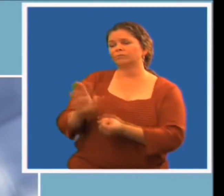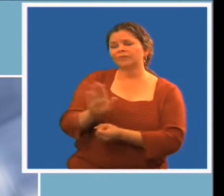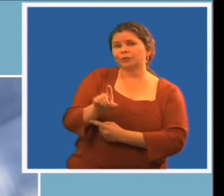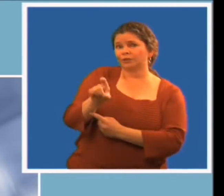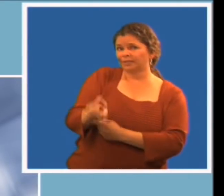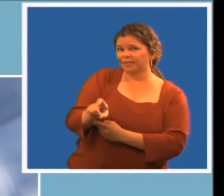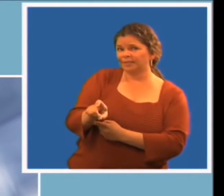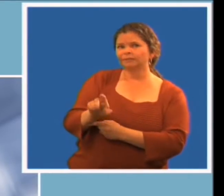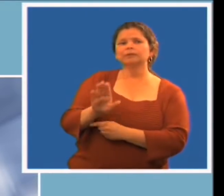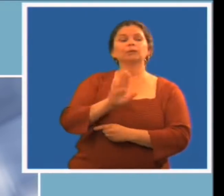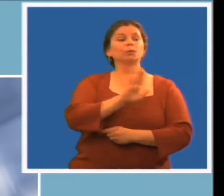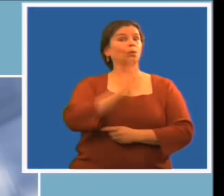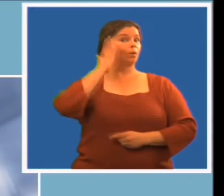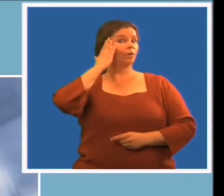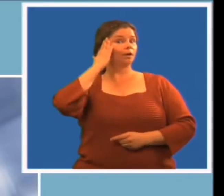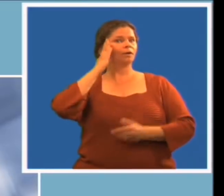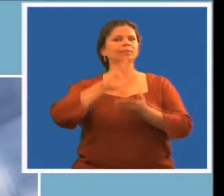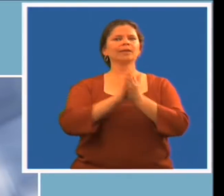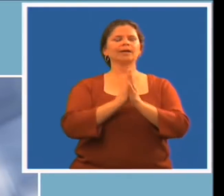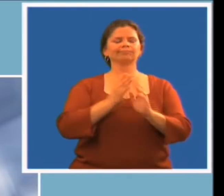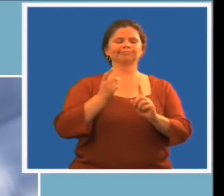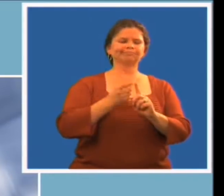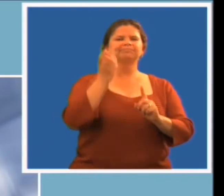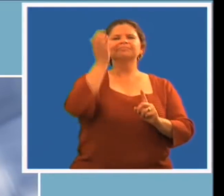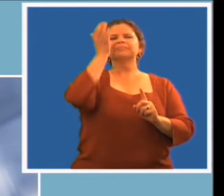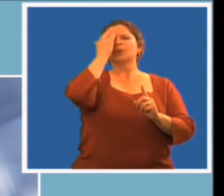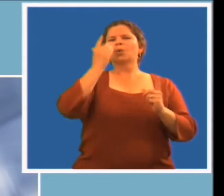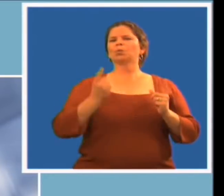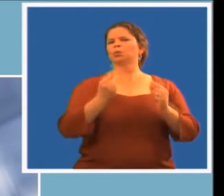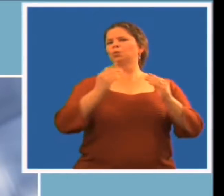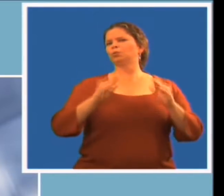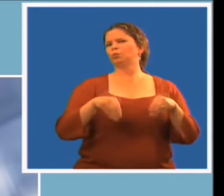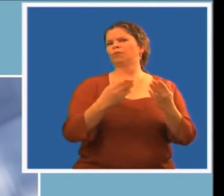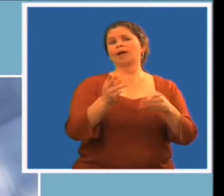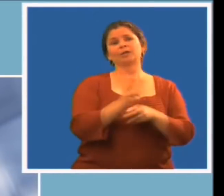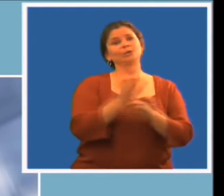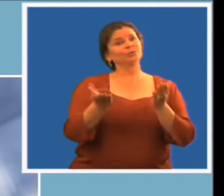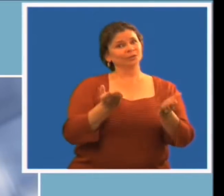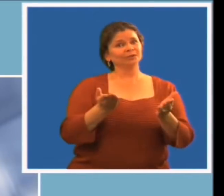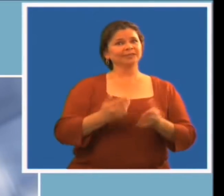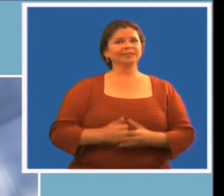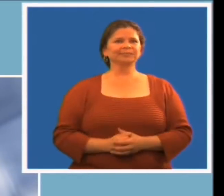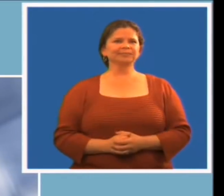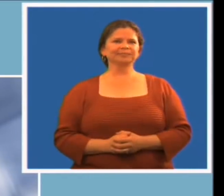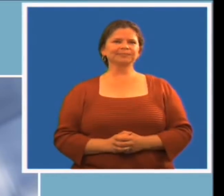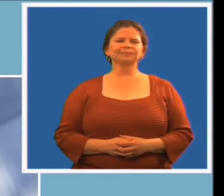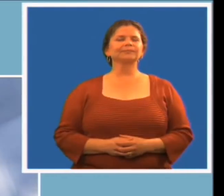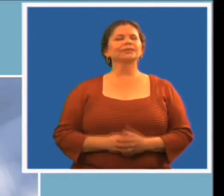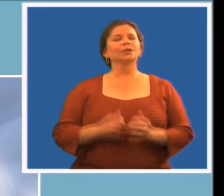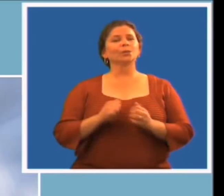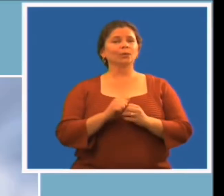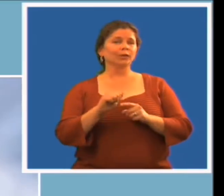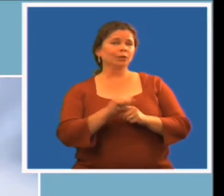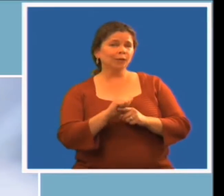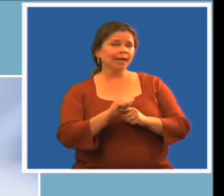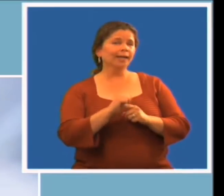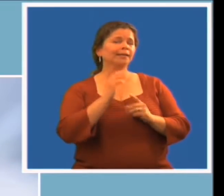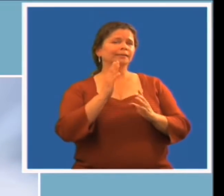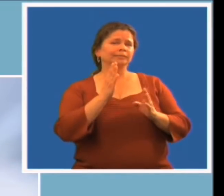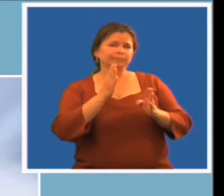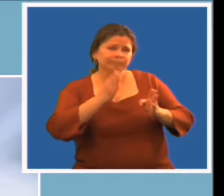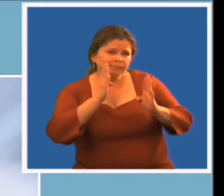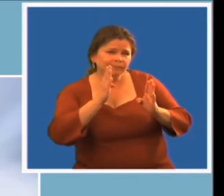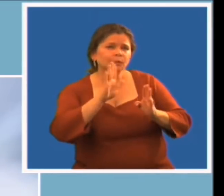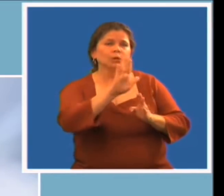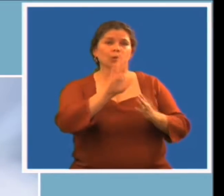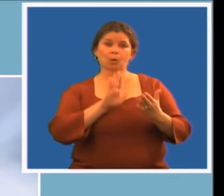you to meet the needs of people with disabilities, and this awareness will become a part of your customer service mindset. With